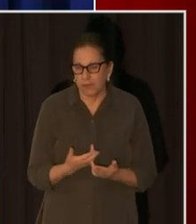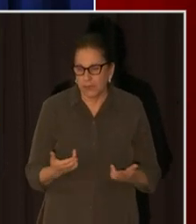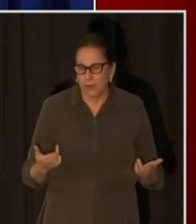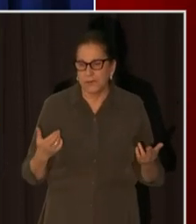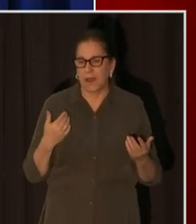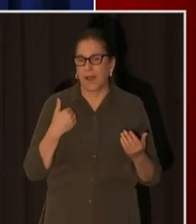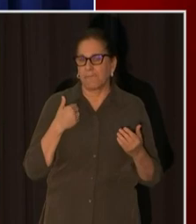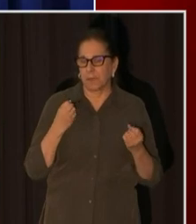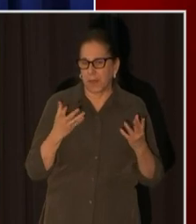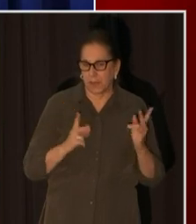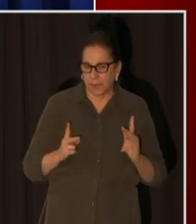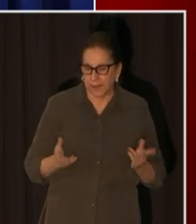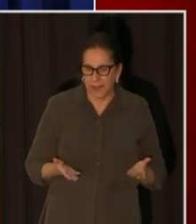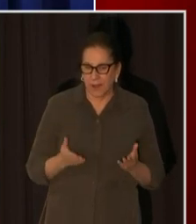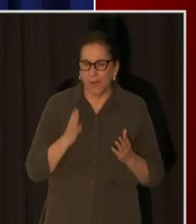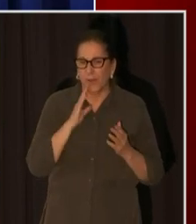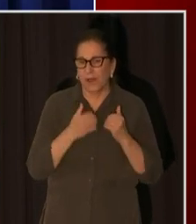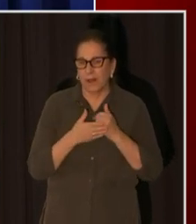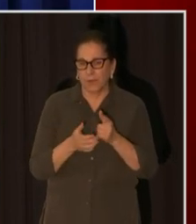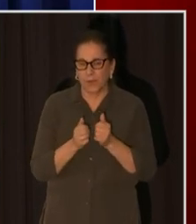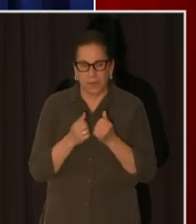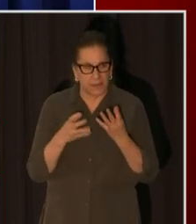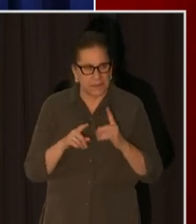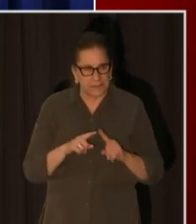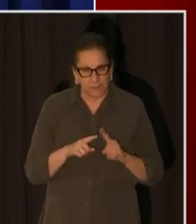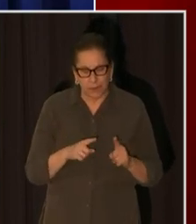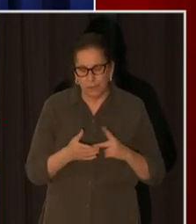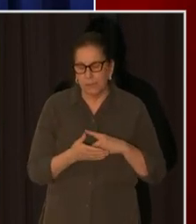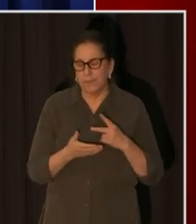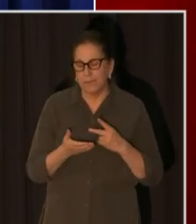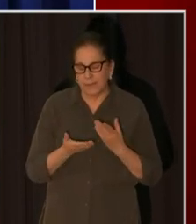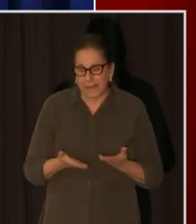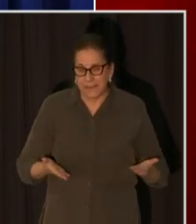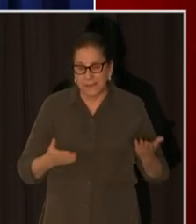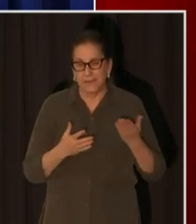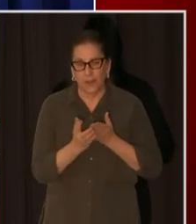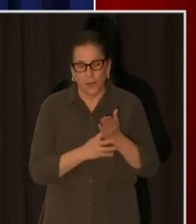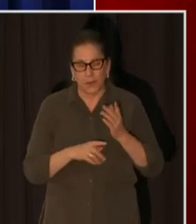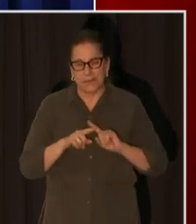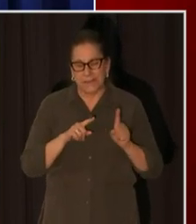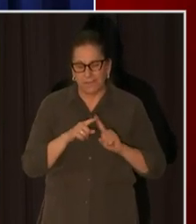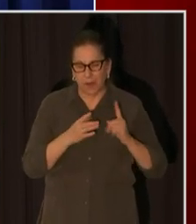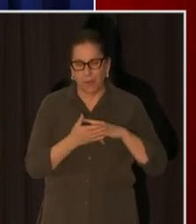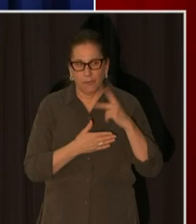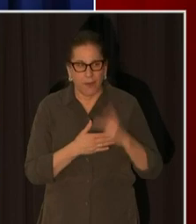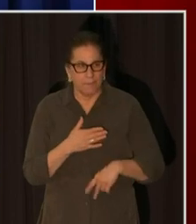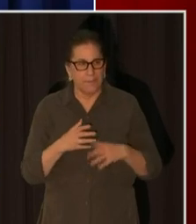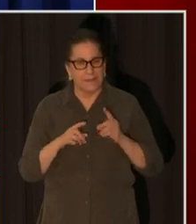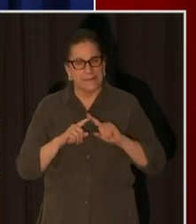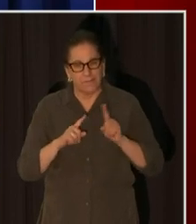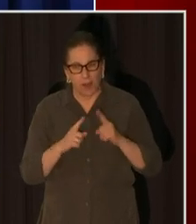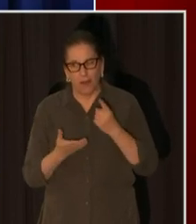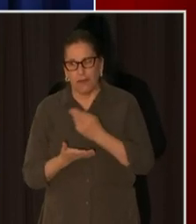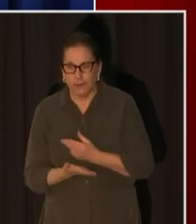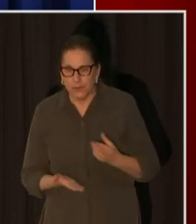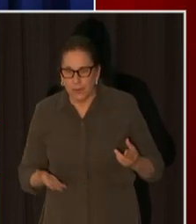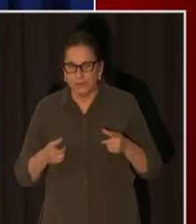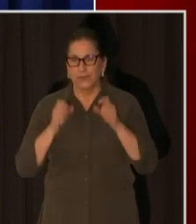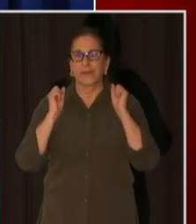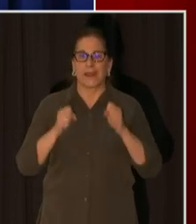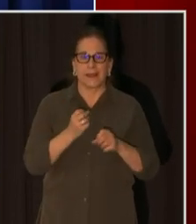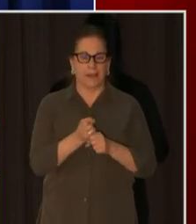things that have been there that people can go to. We want to continue to encourage people to apply for those things. But I want to